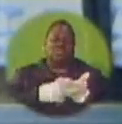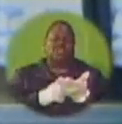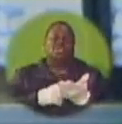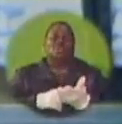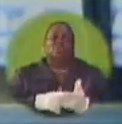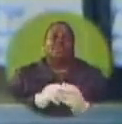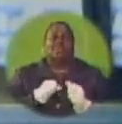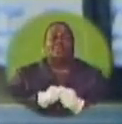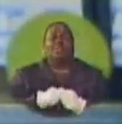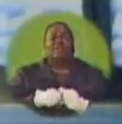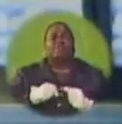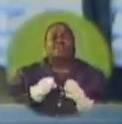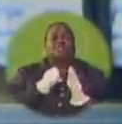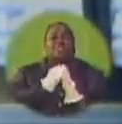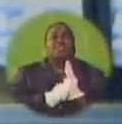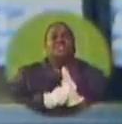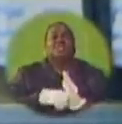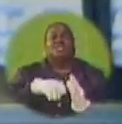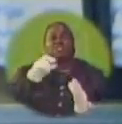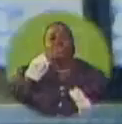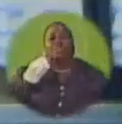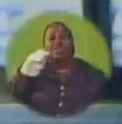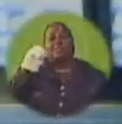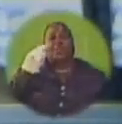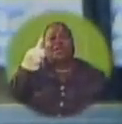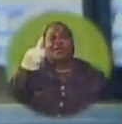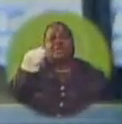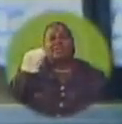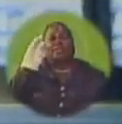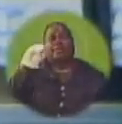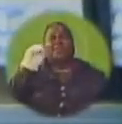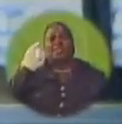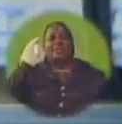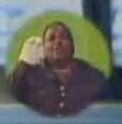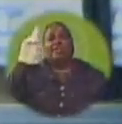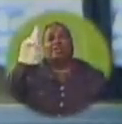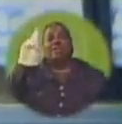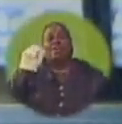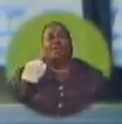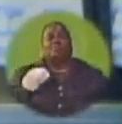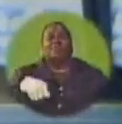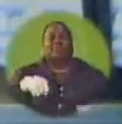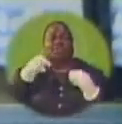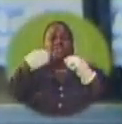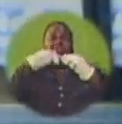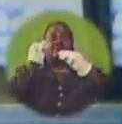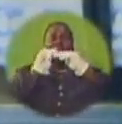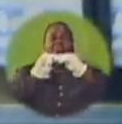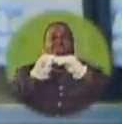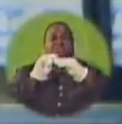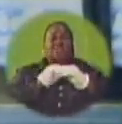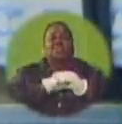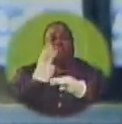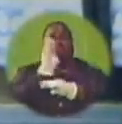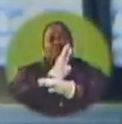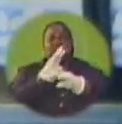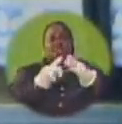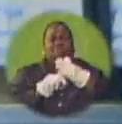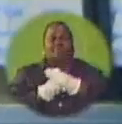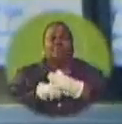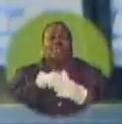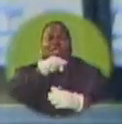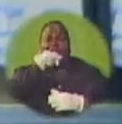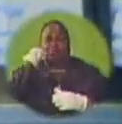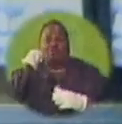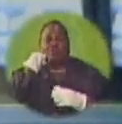of the State of Qatar, Sheikh Hamad bin Khalifa Al Thani, and members of the business community in the Gulf states. Agriculture,